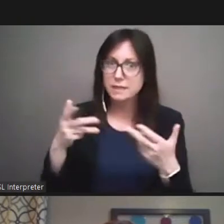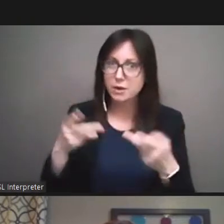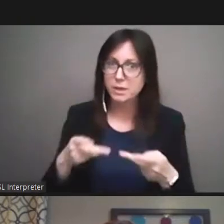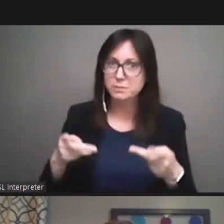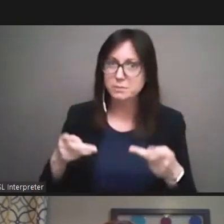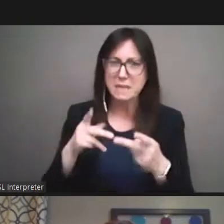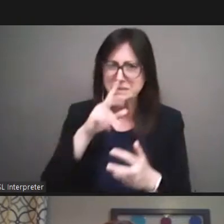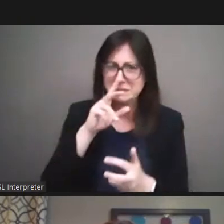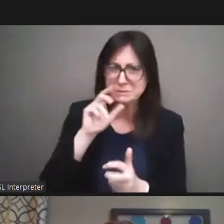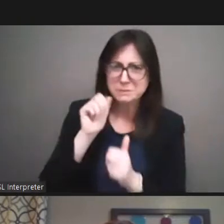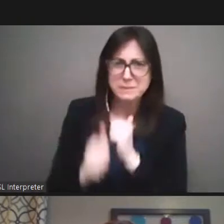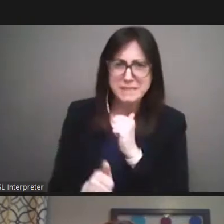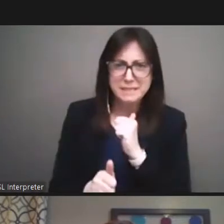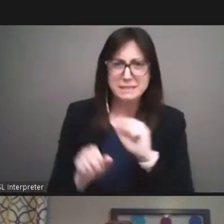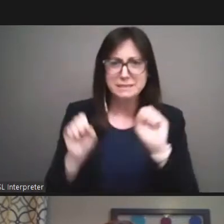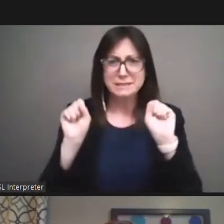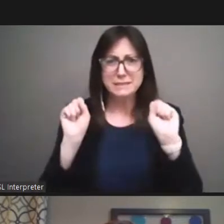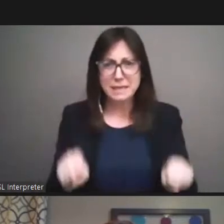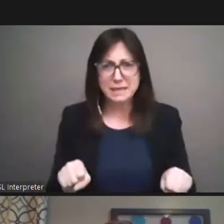harsh and